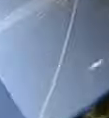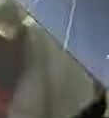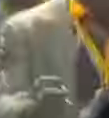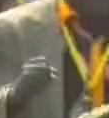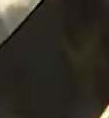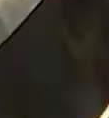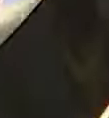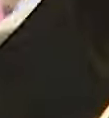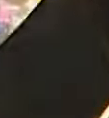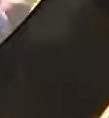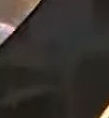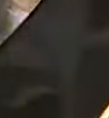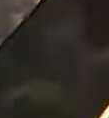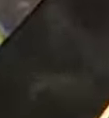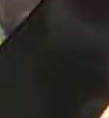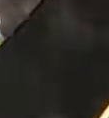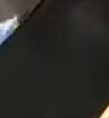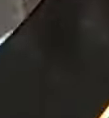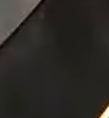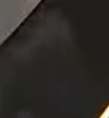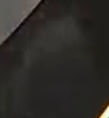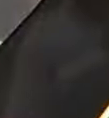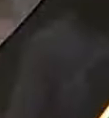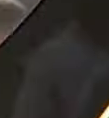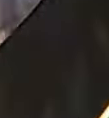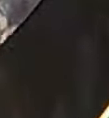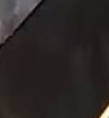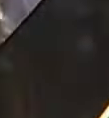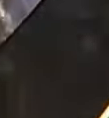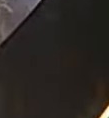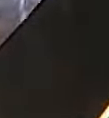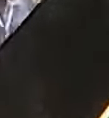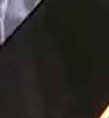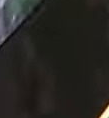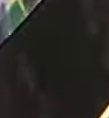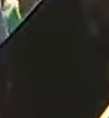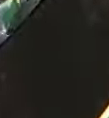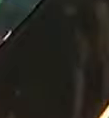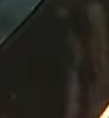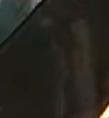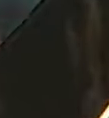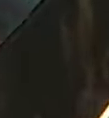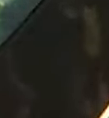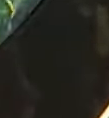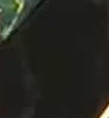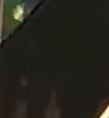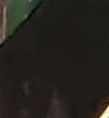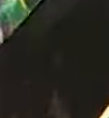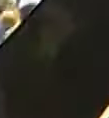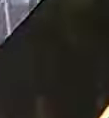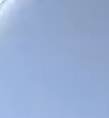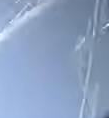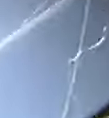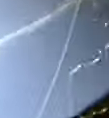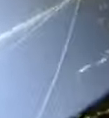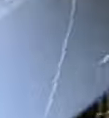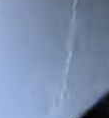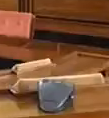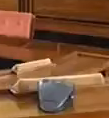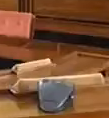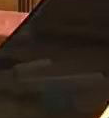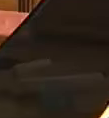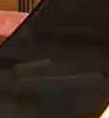In our headlines tonight, President Yoweri Museveni to build a culture of walking as a therapy for physical fitness.